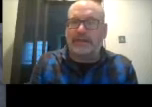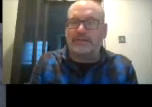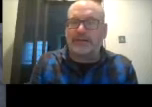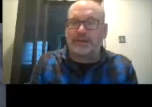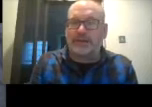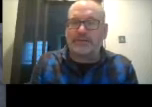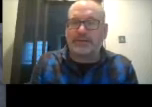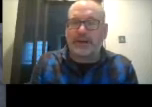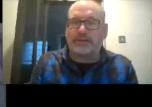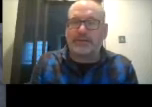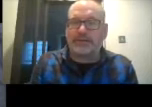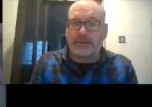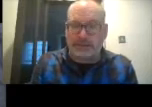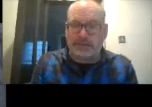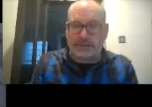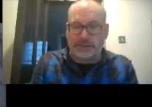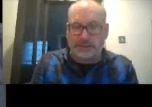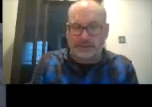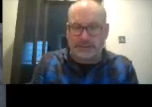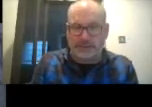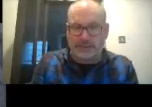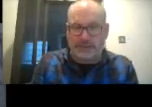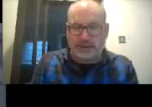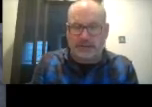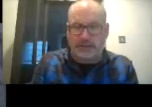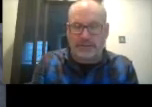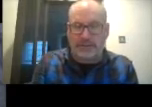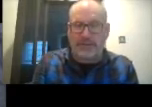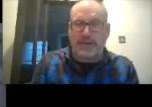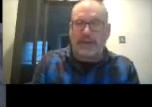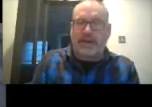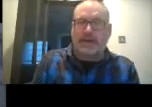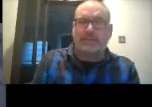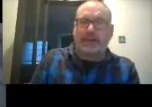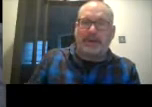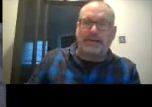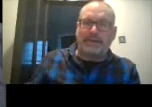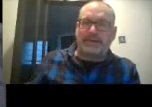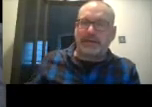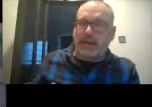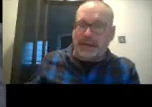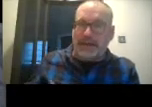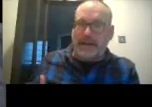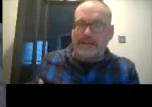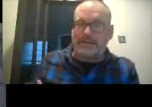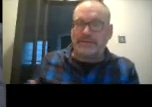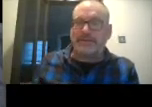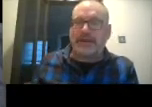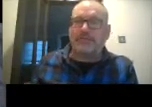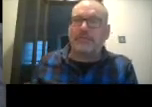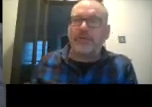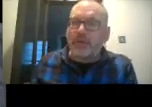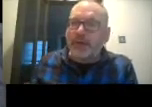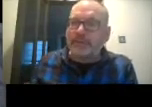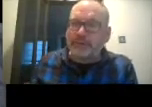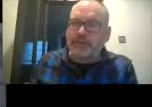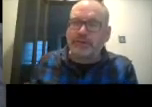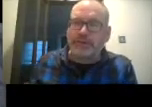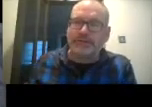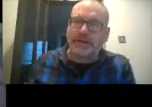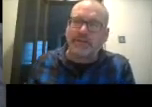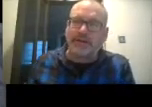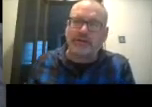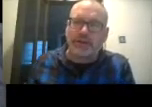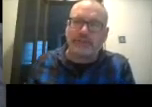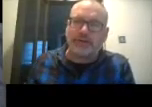at the ceremonies to mark the centenary of the 1916 Rising. And as I said, it does perform that function